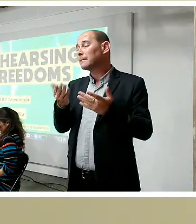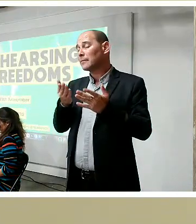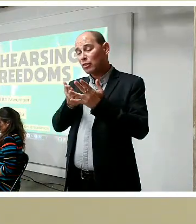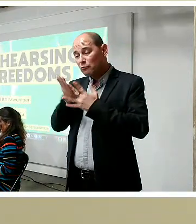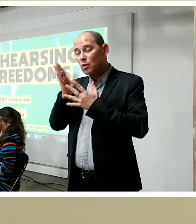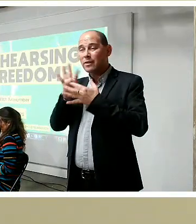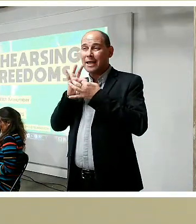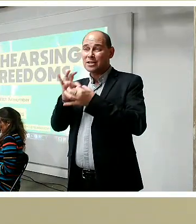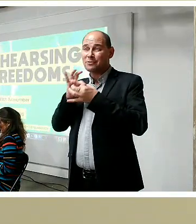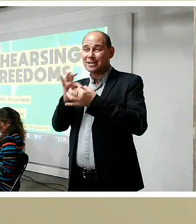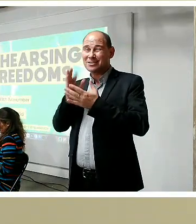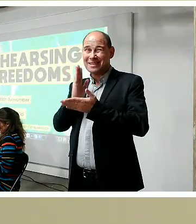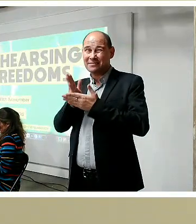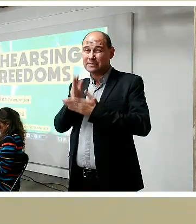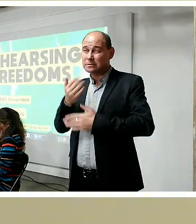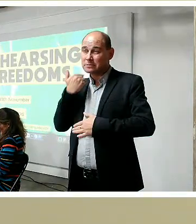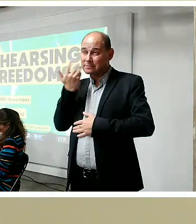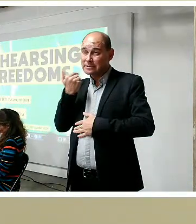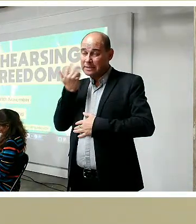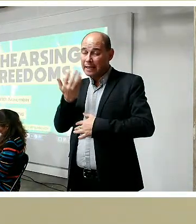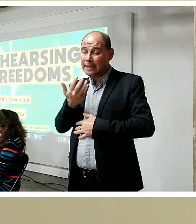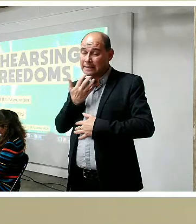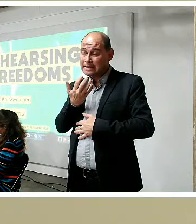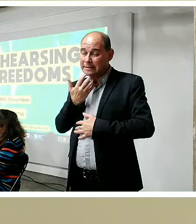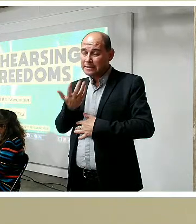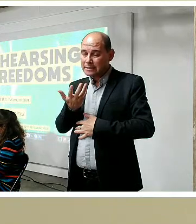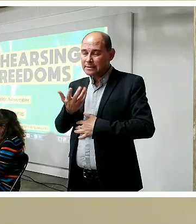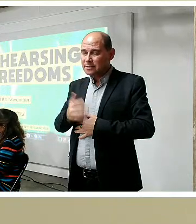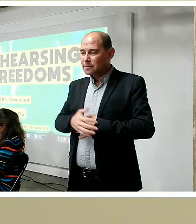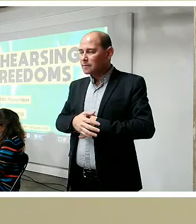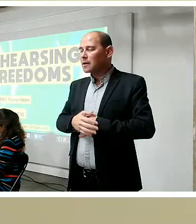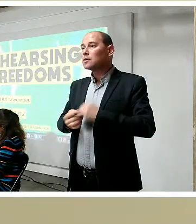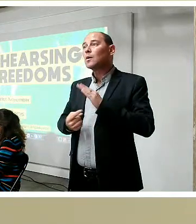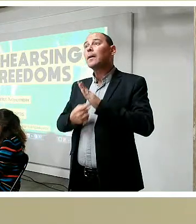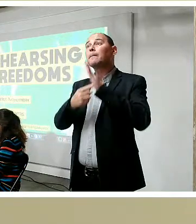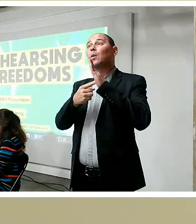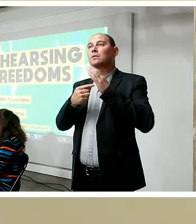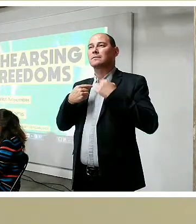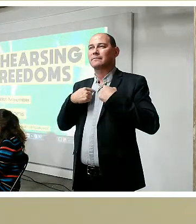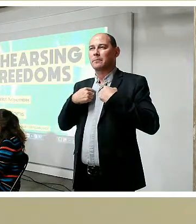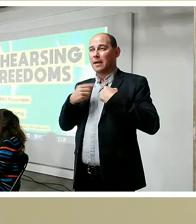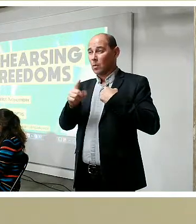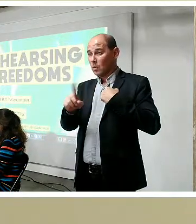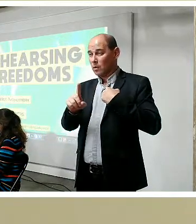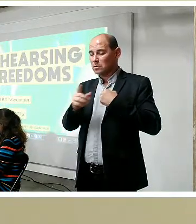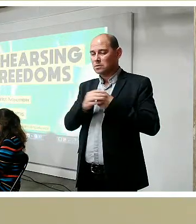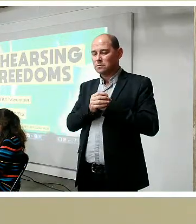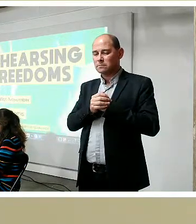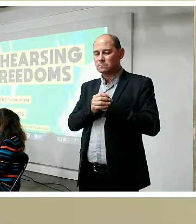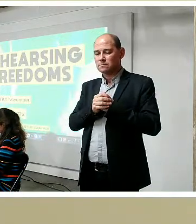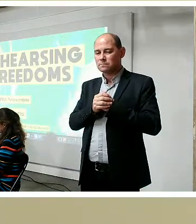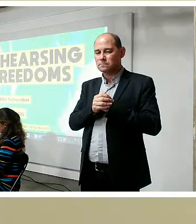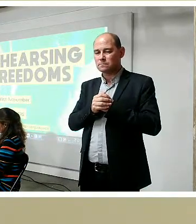So one thing that has been really important for me is not